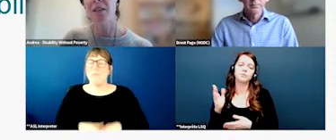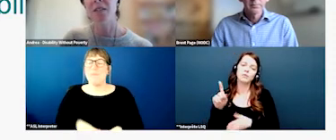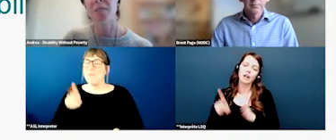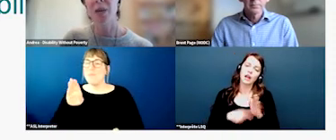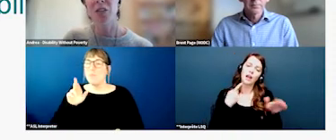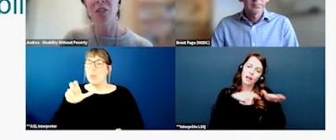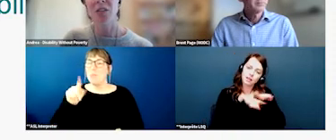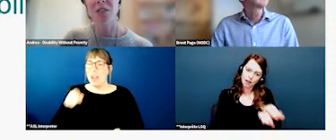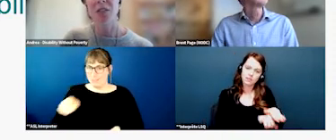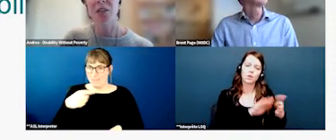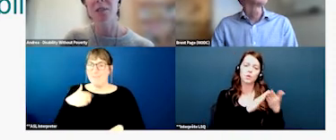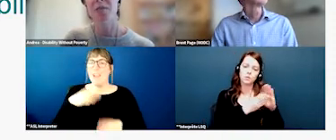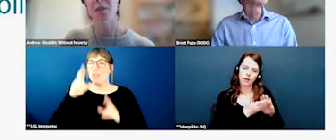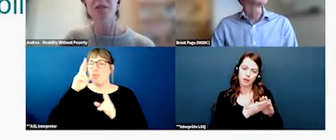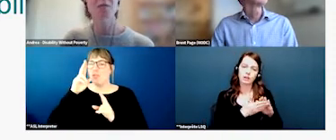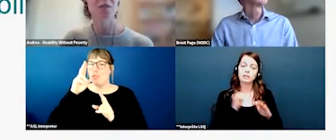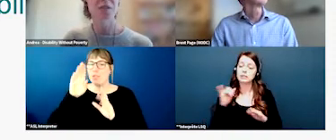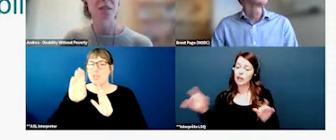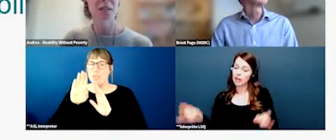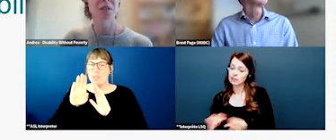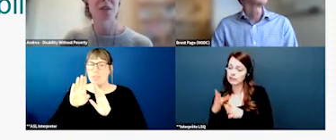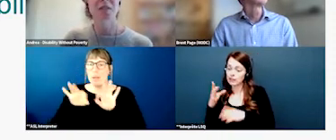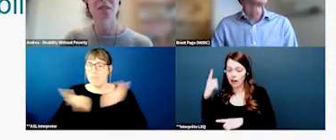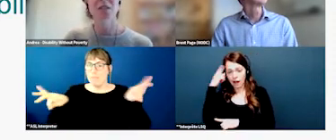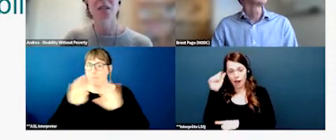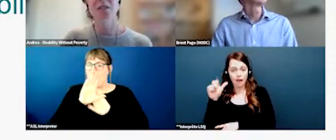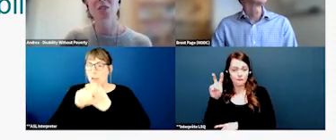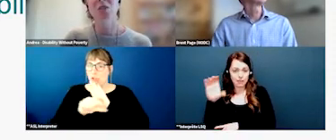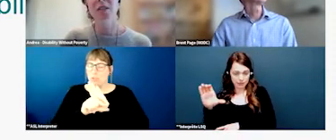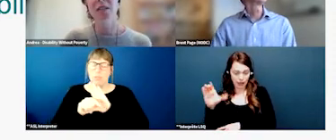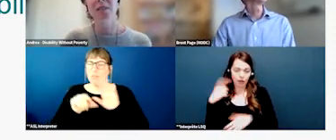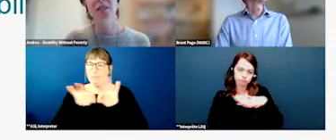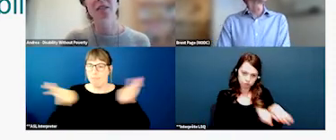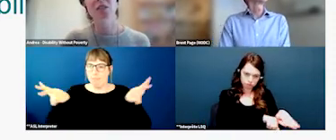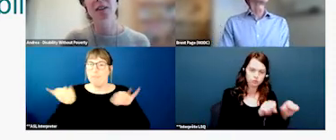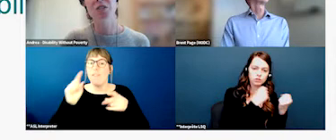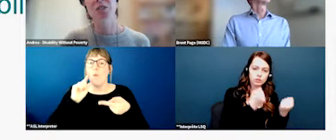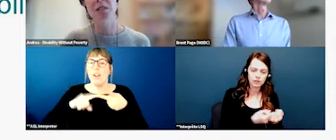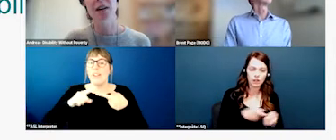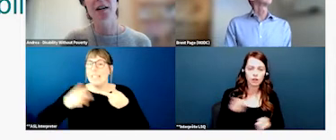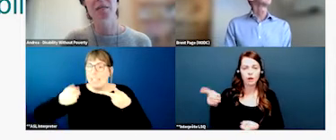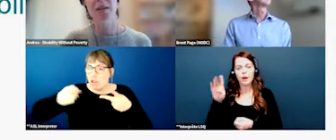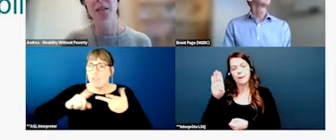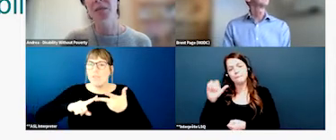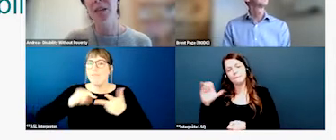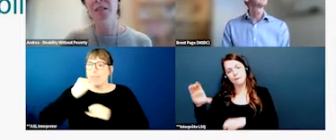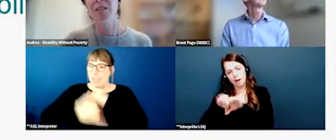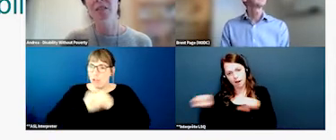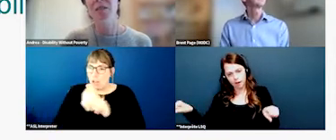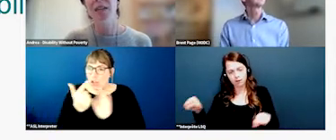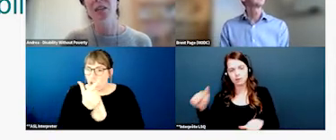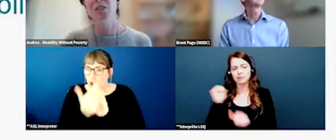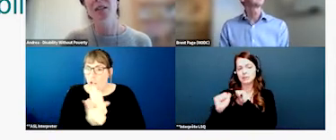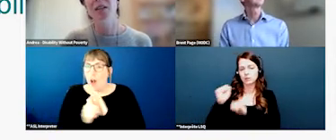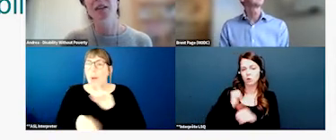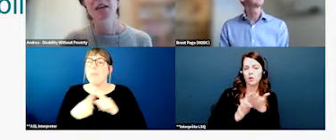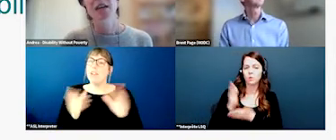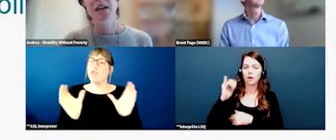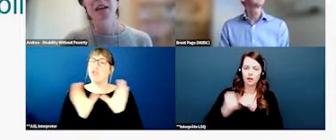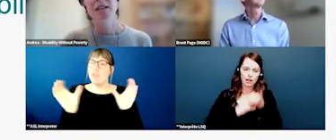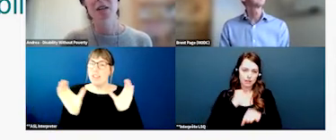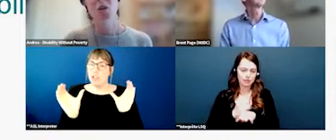an honors bachelor's degree from the University of Toronto in history and international law and obtained a